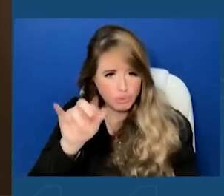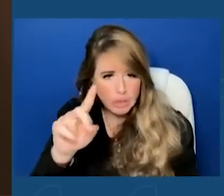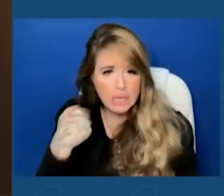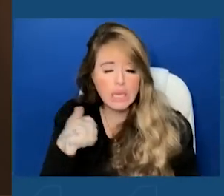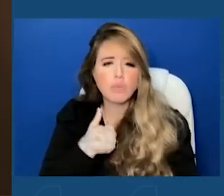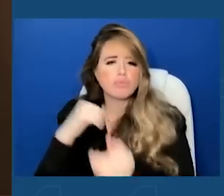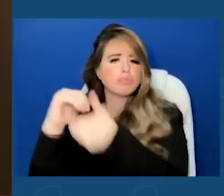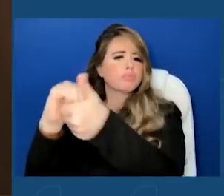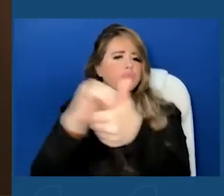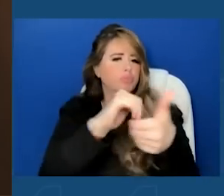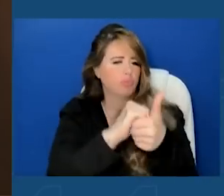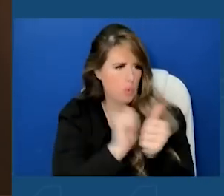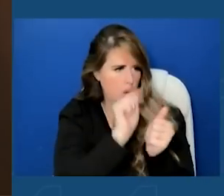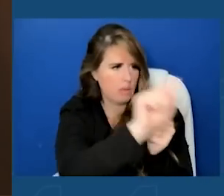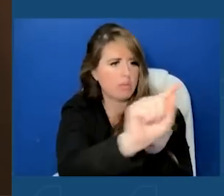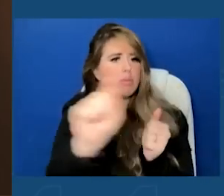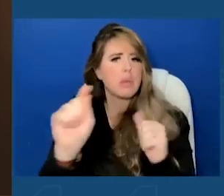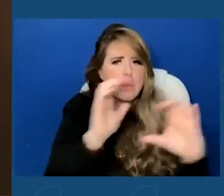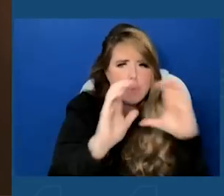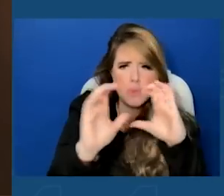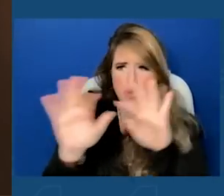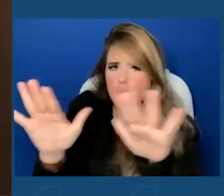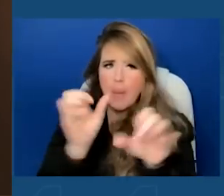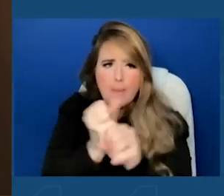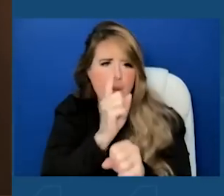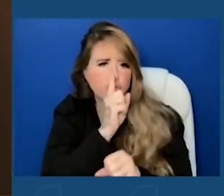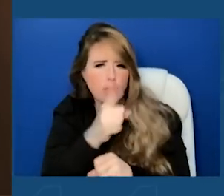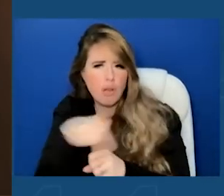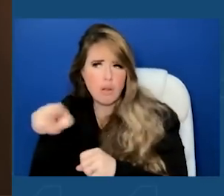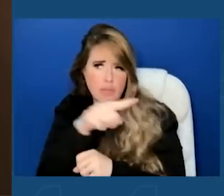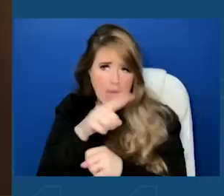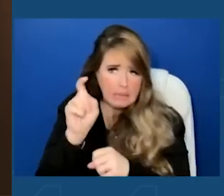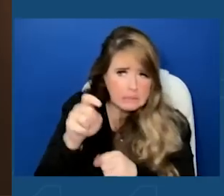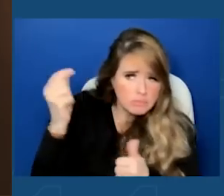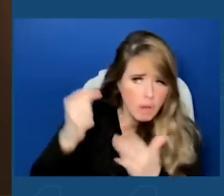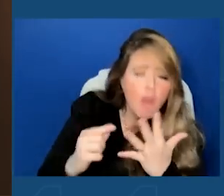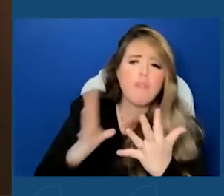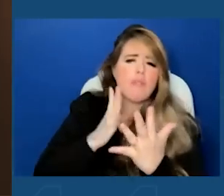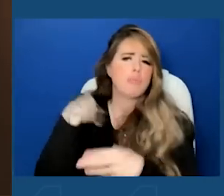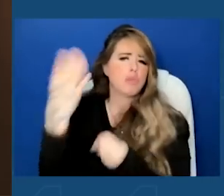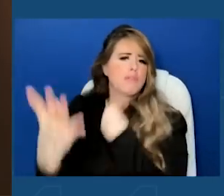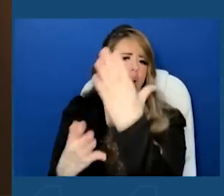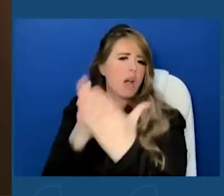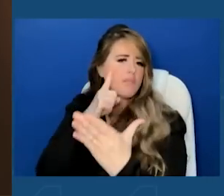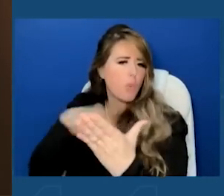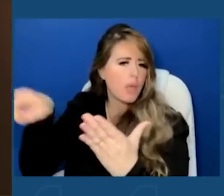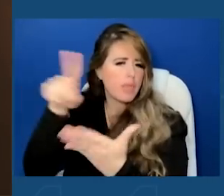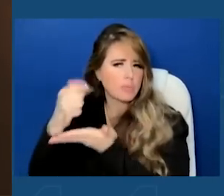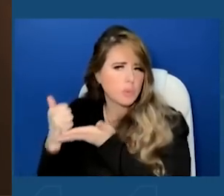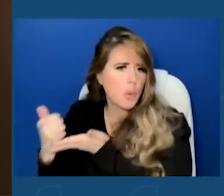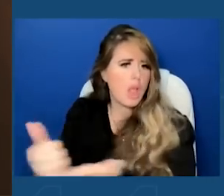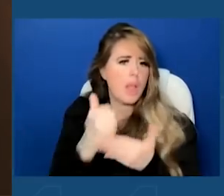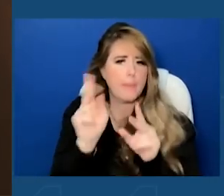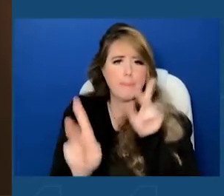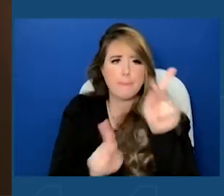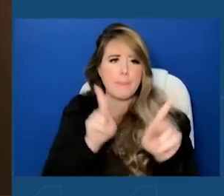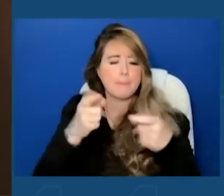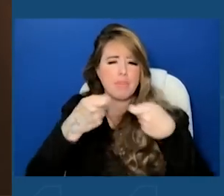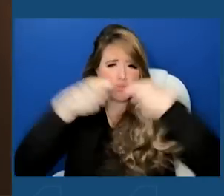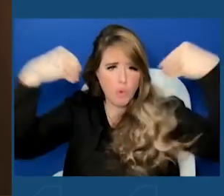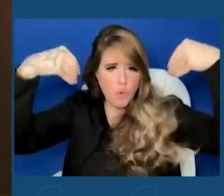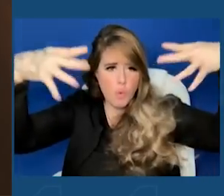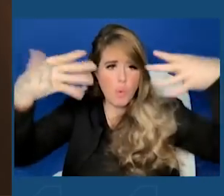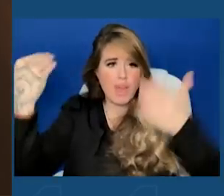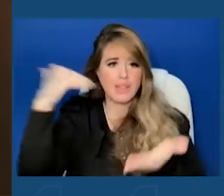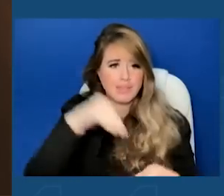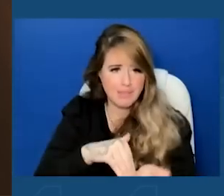areas that they need to get to. National Grid has provided a list of locations